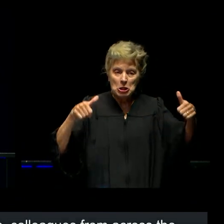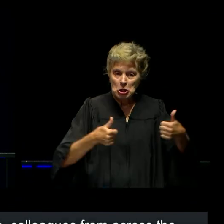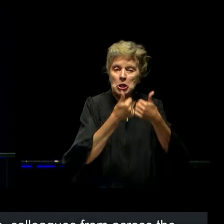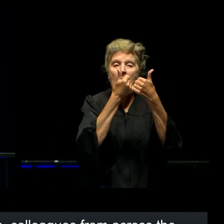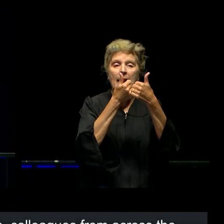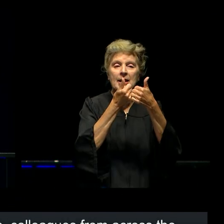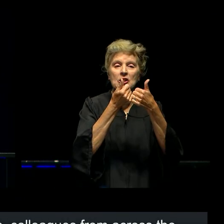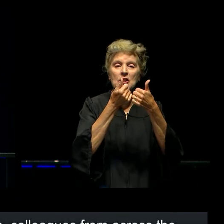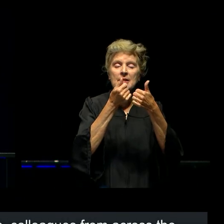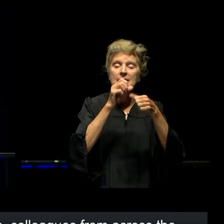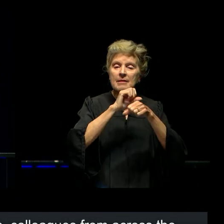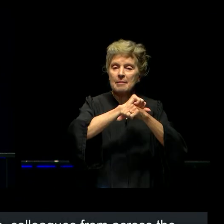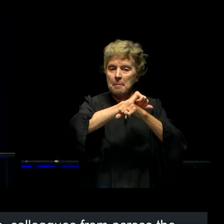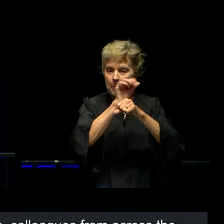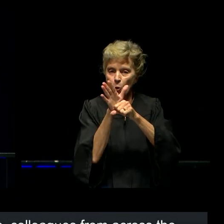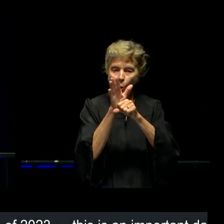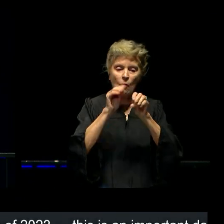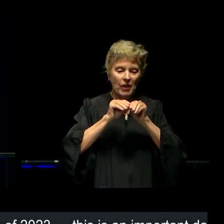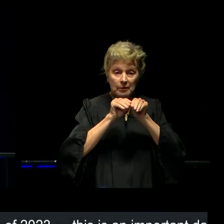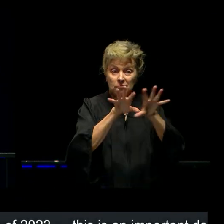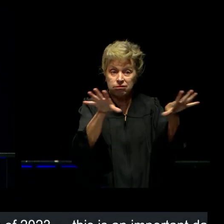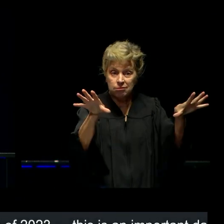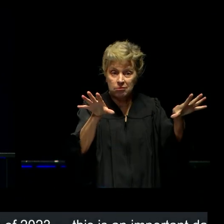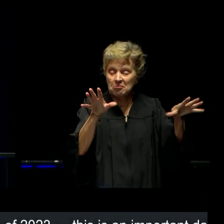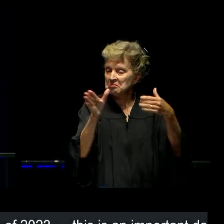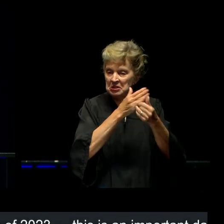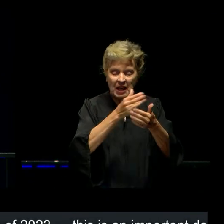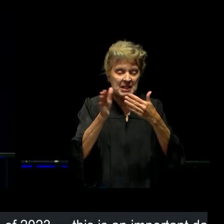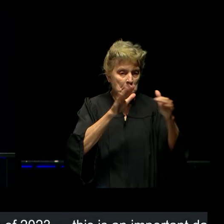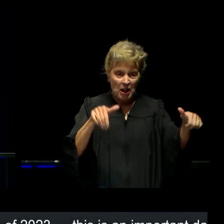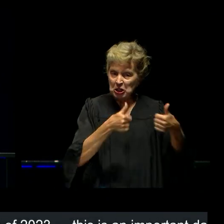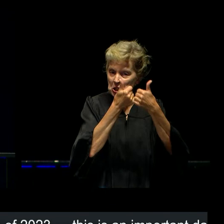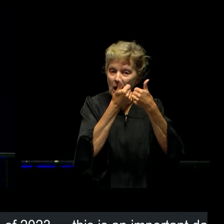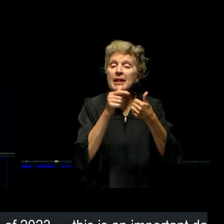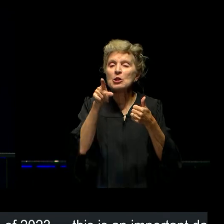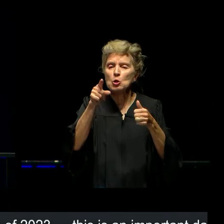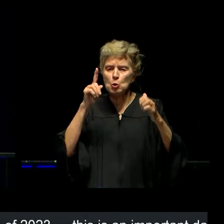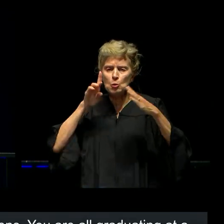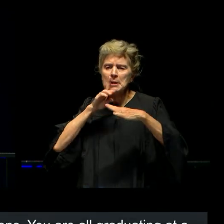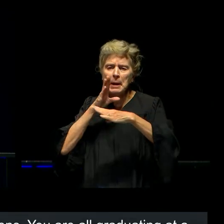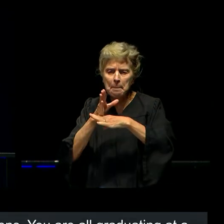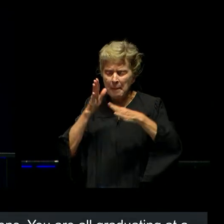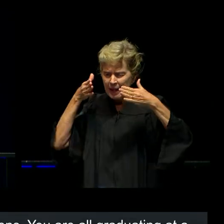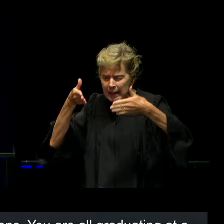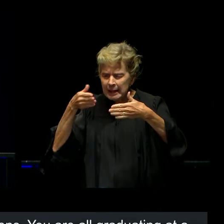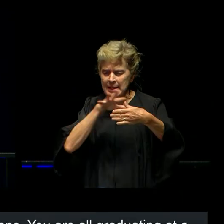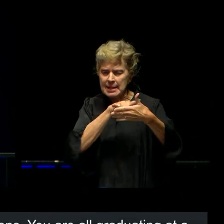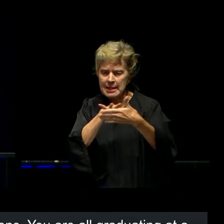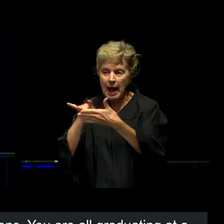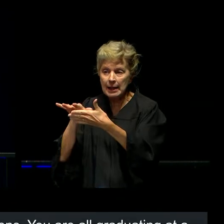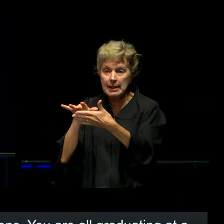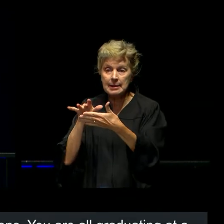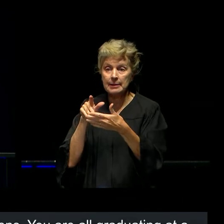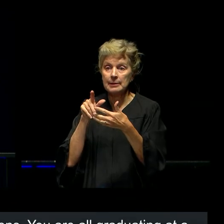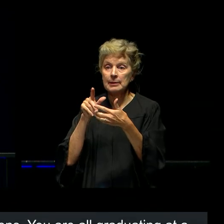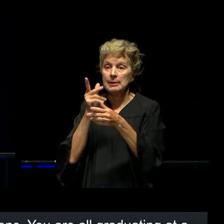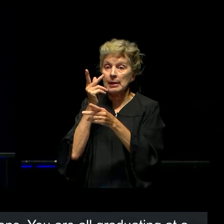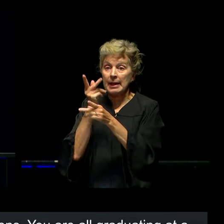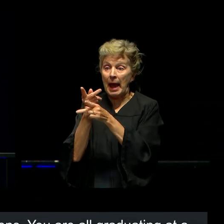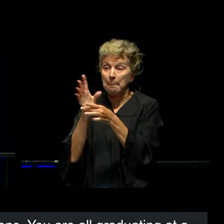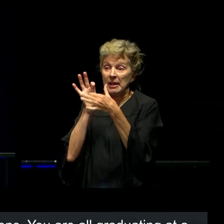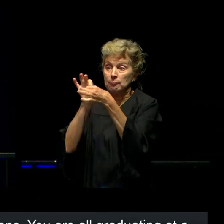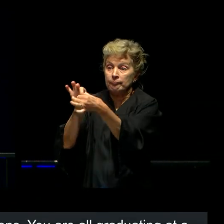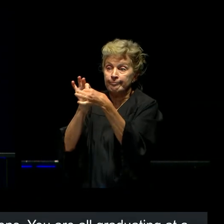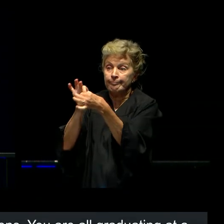on by the pandemic, you remained committed to your studies, kept connected to your classes,